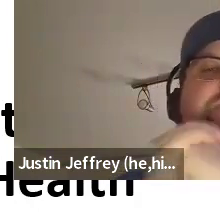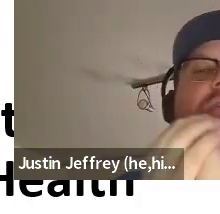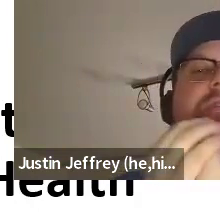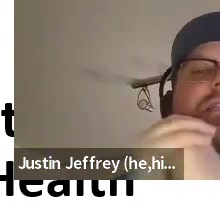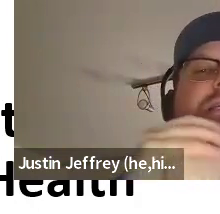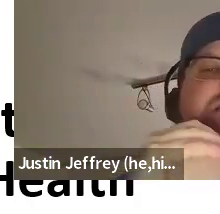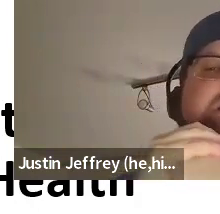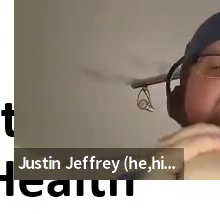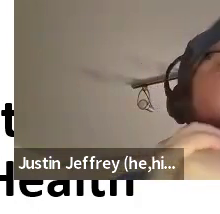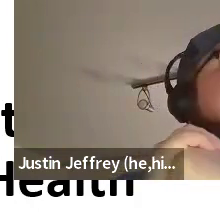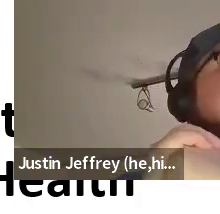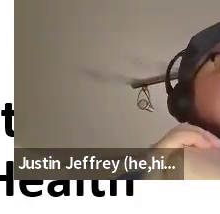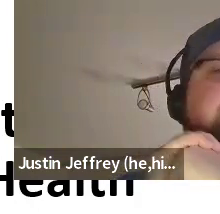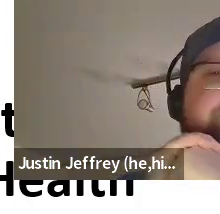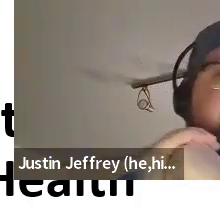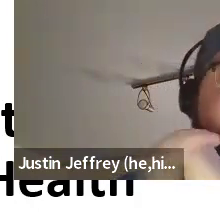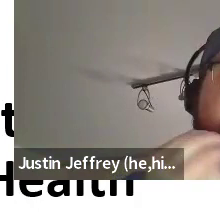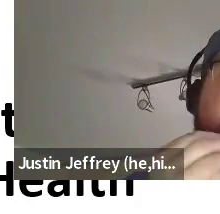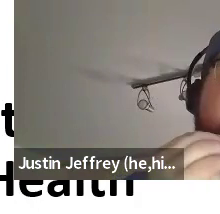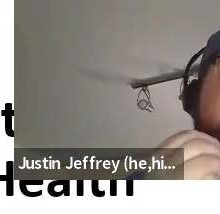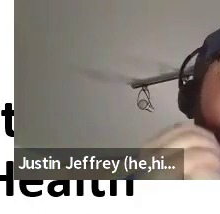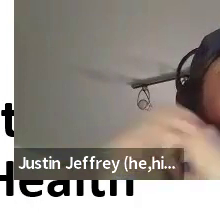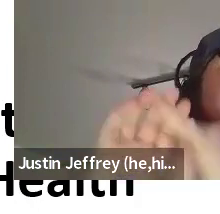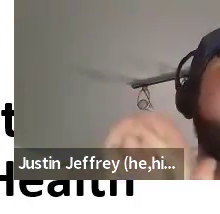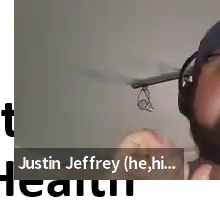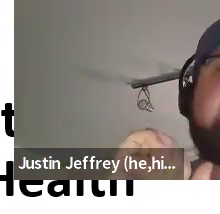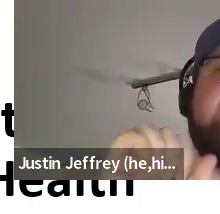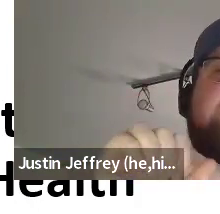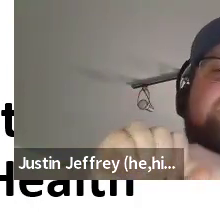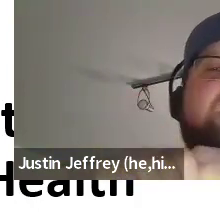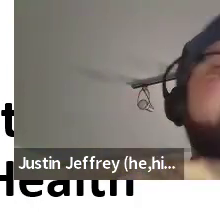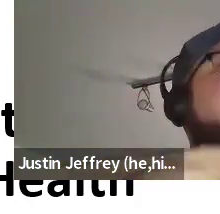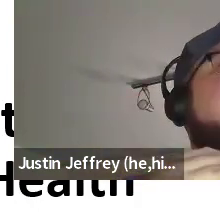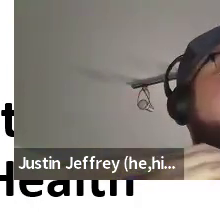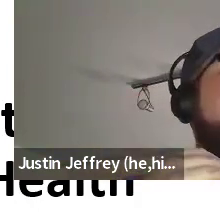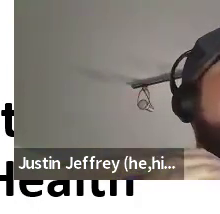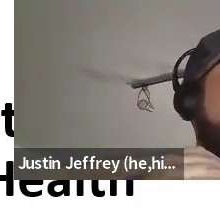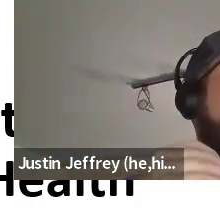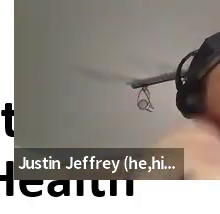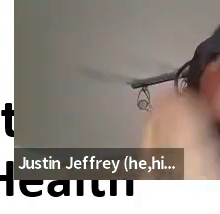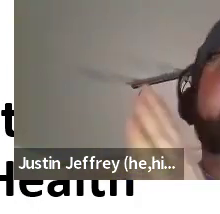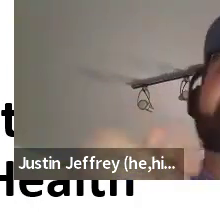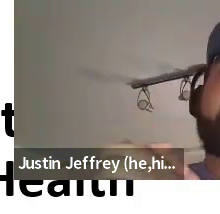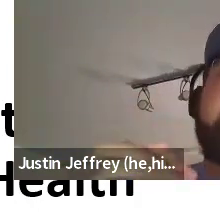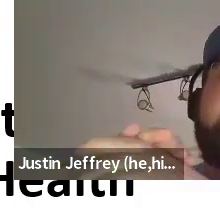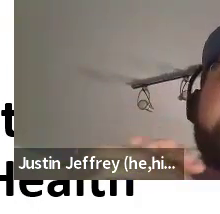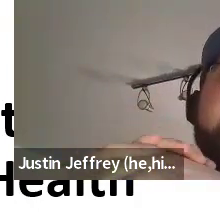they have a COVID-19 telehealth program. If you have mild to moderate COVID-19 symptoms, and that's important. If